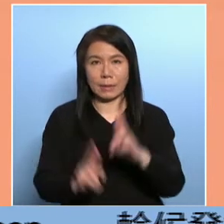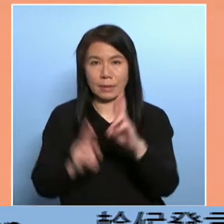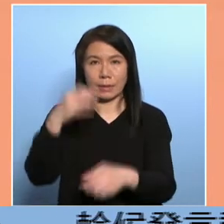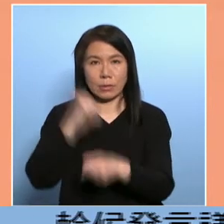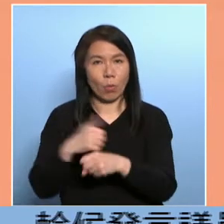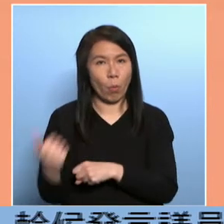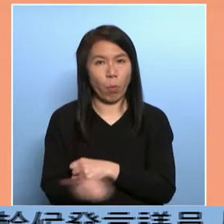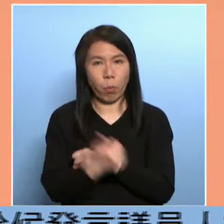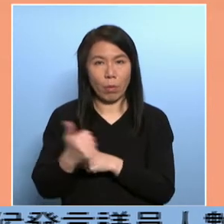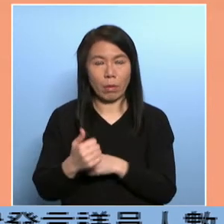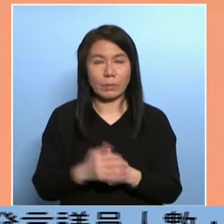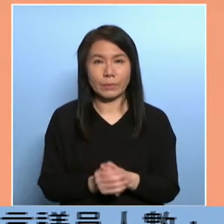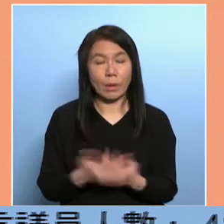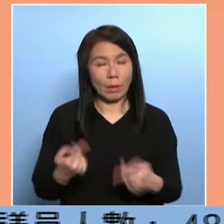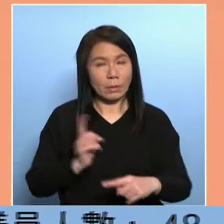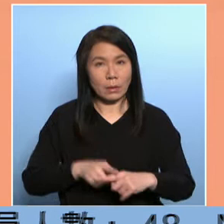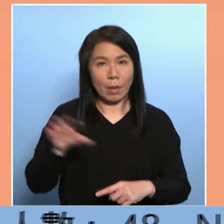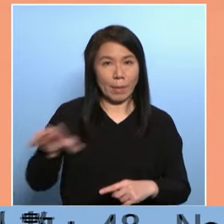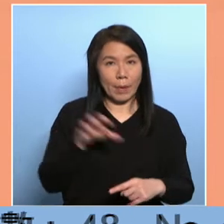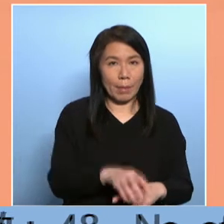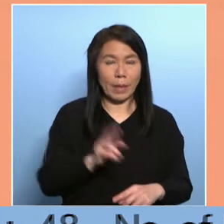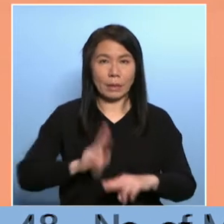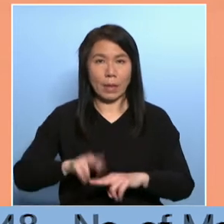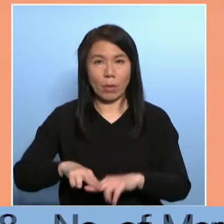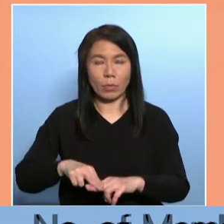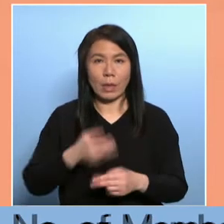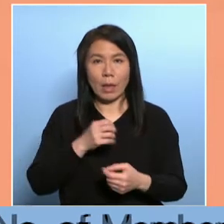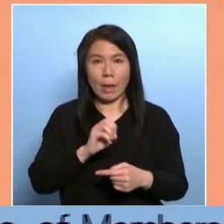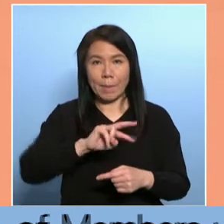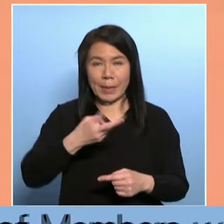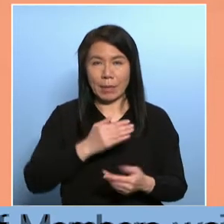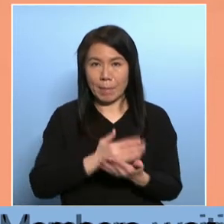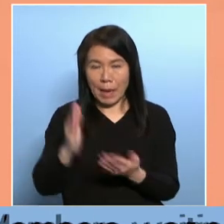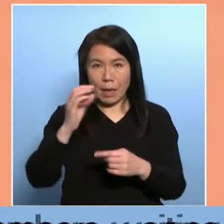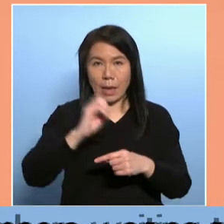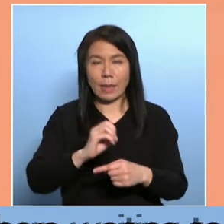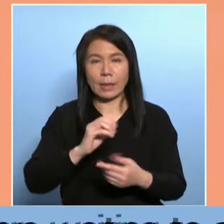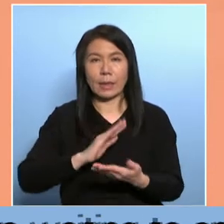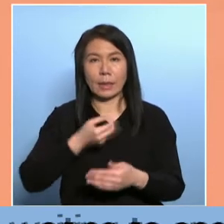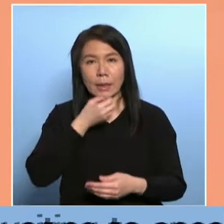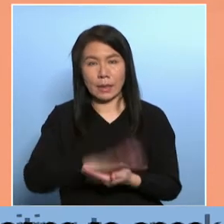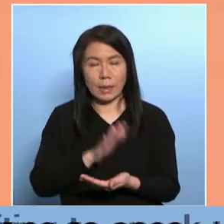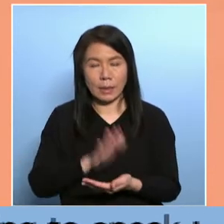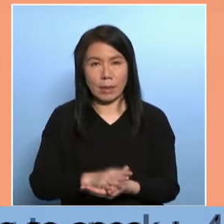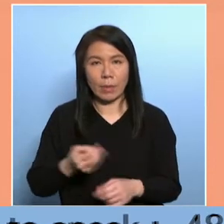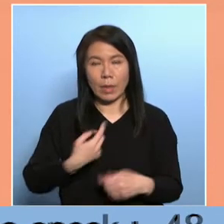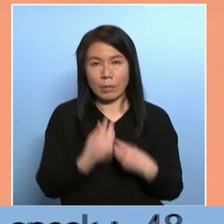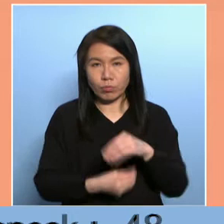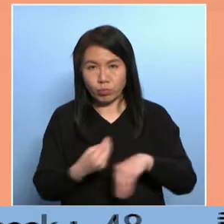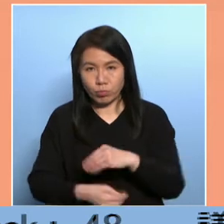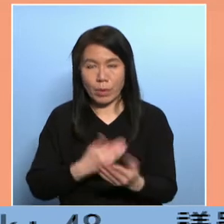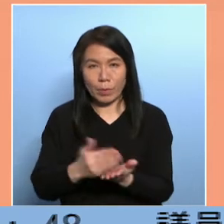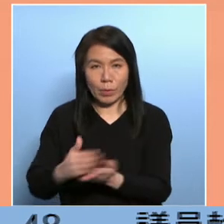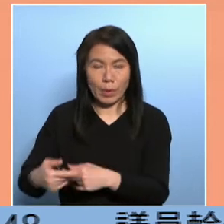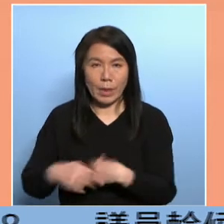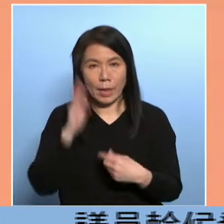infection again. This was achieved in big cities like Wuhan and other cities. So we should learn from the experience of the mainland in achieving zero